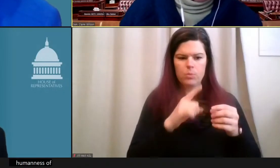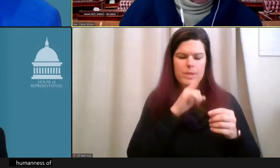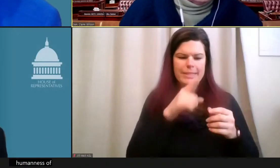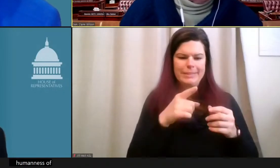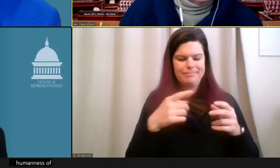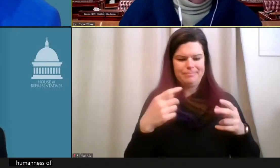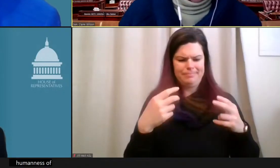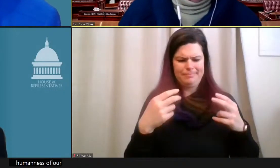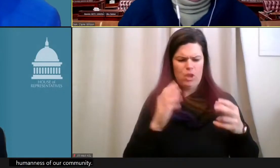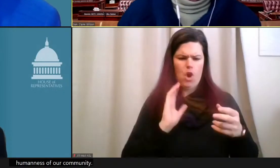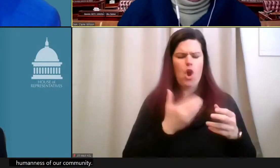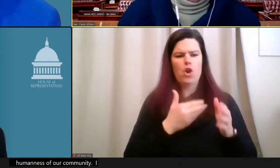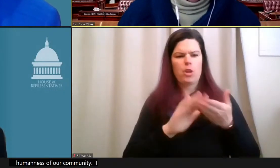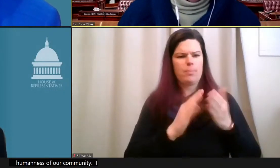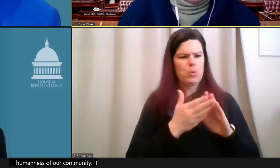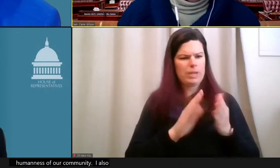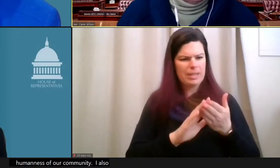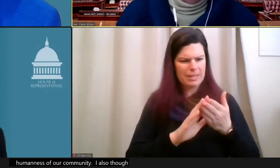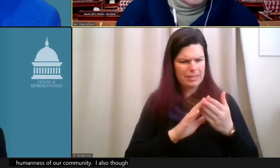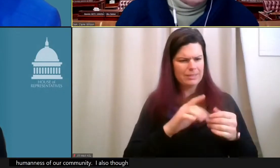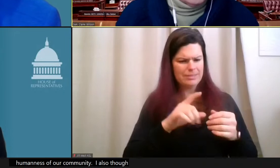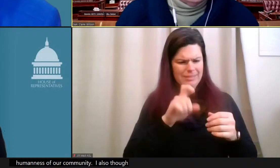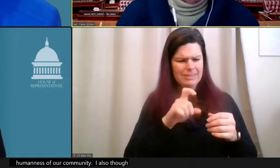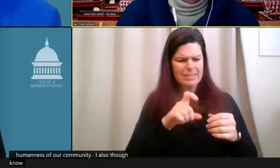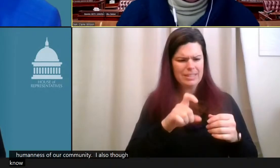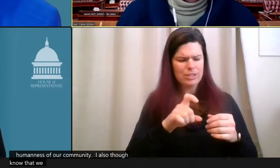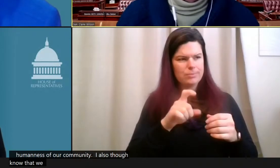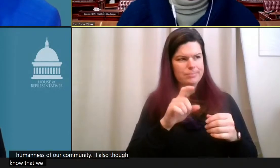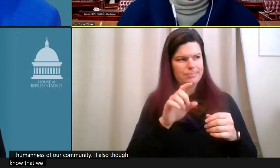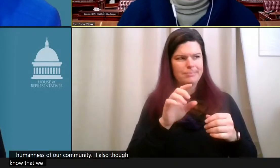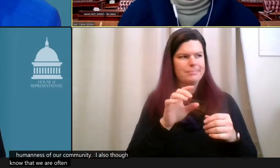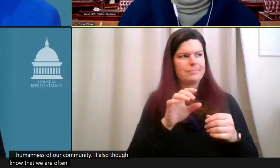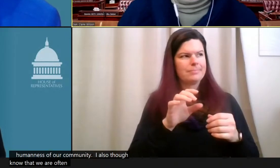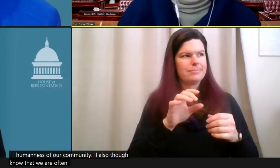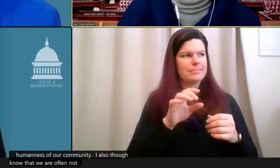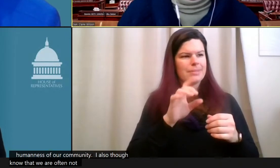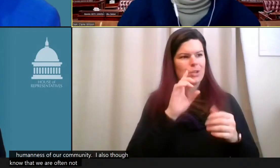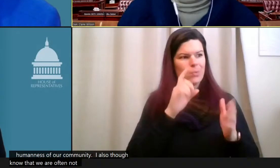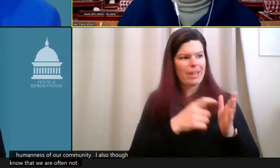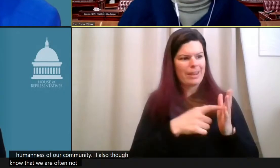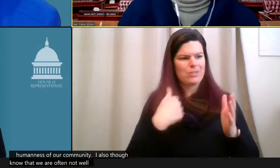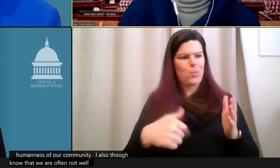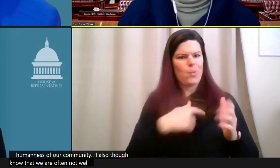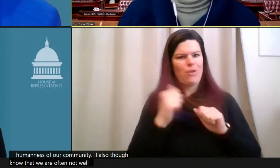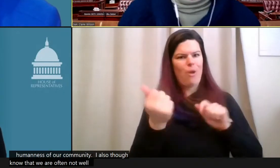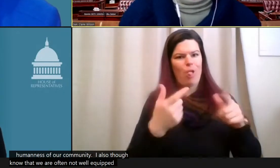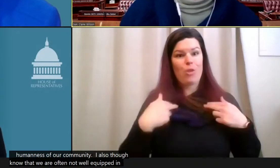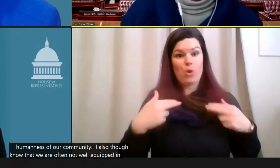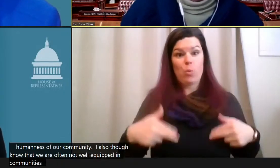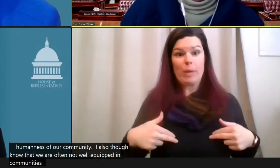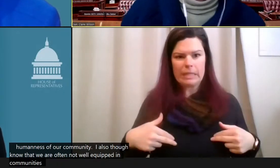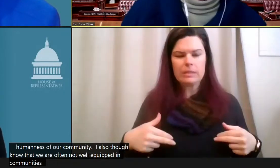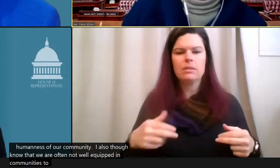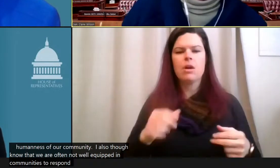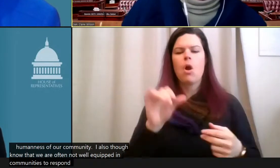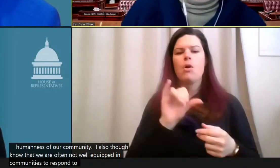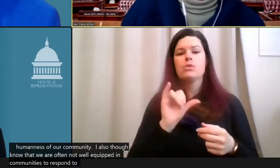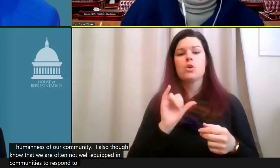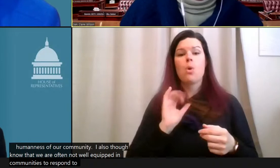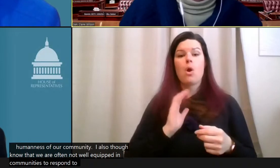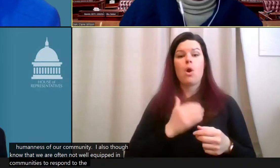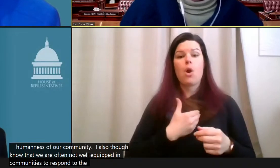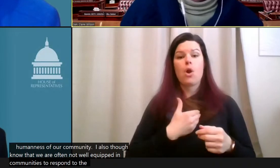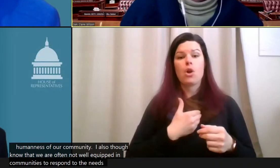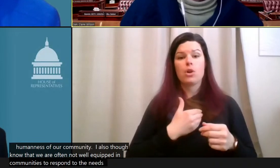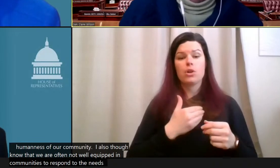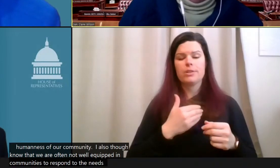I also, though, know that we are often not well equipped in communities to respond to the needs of